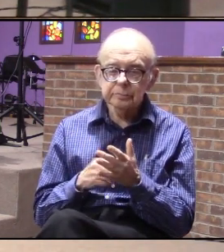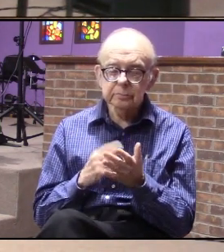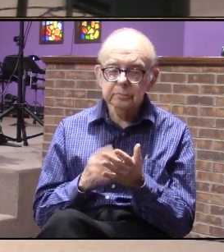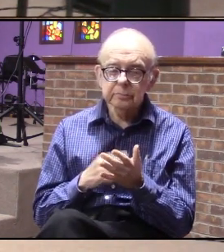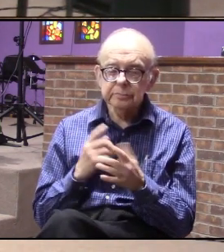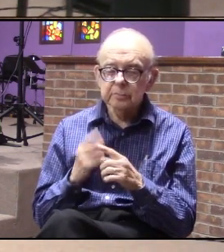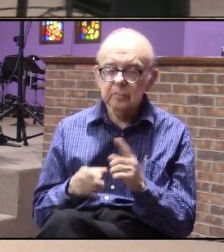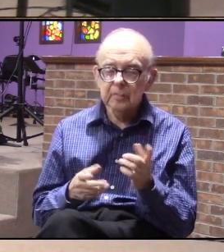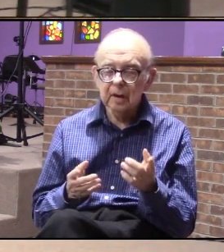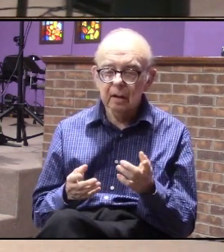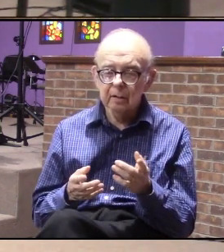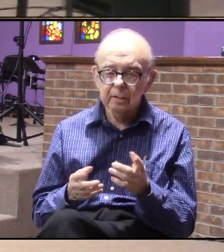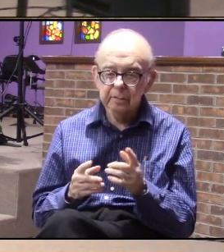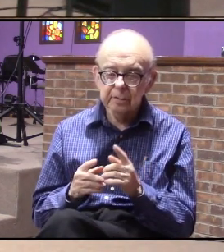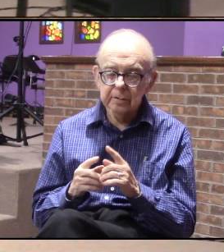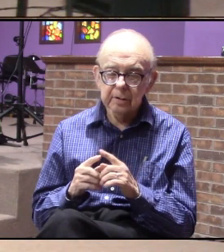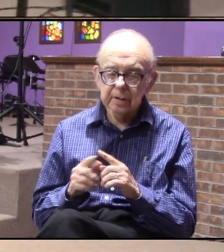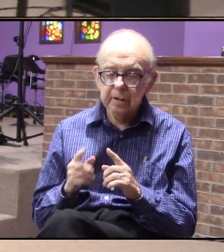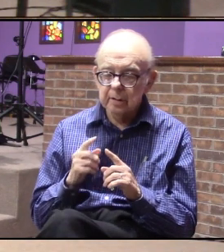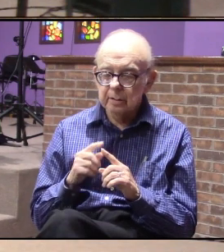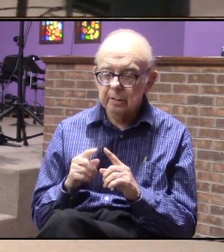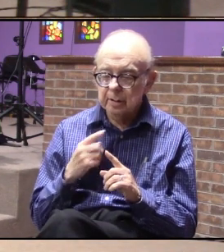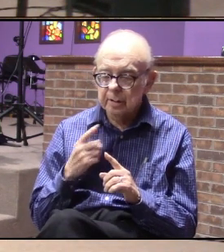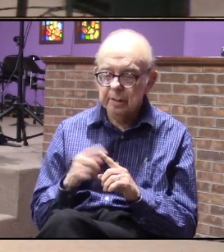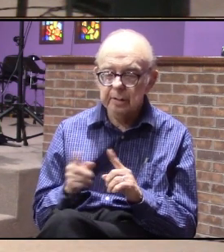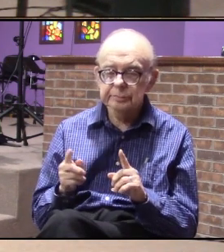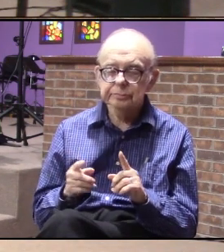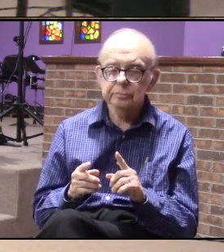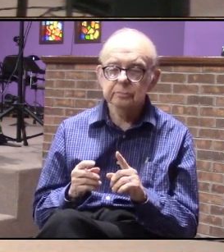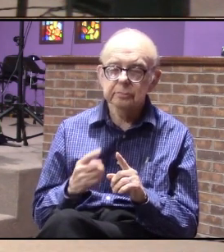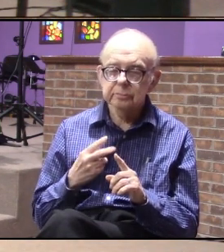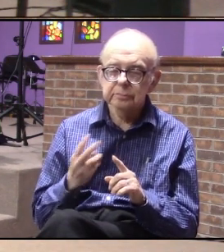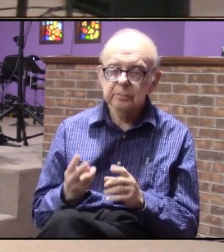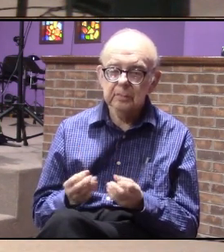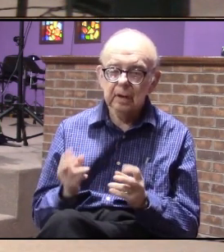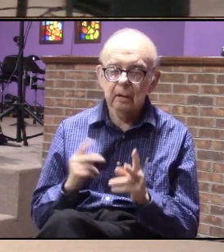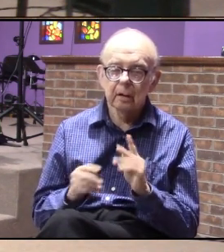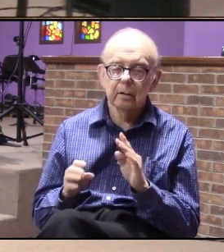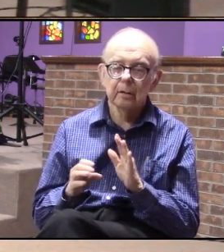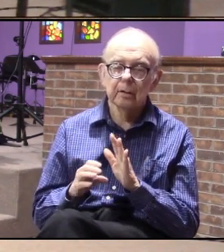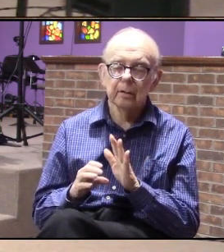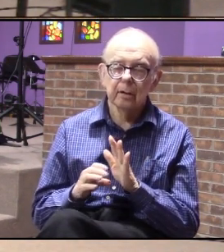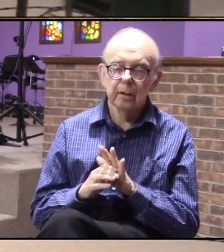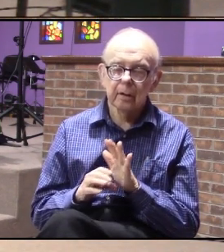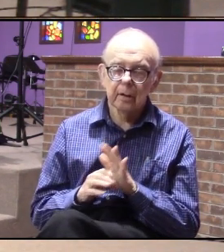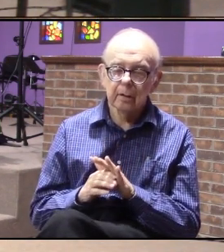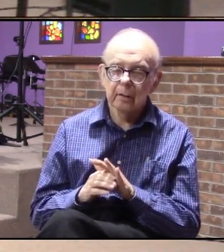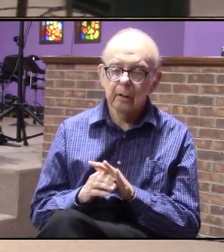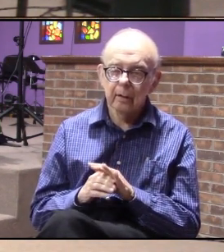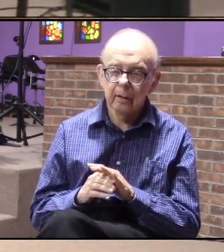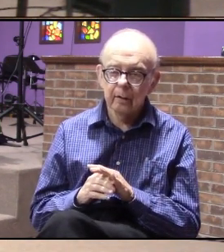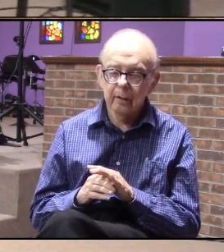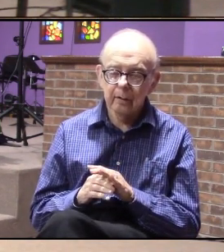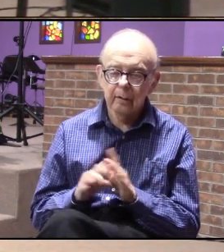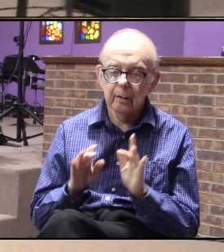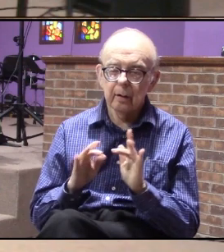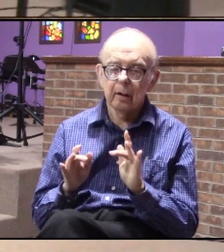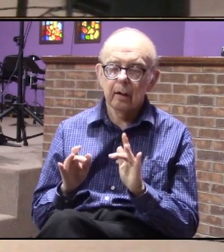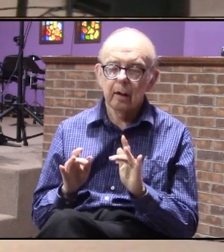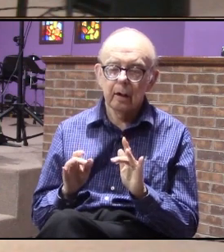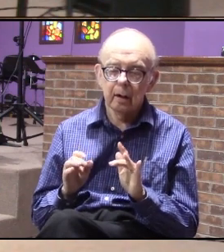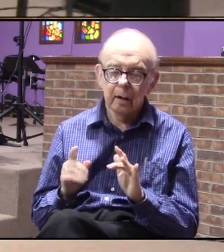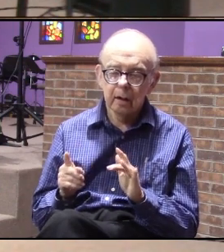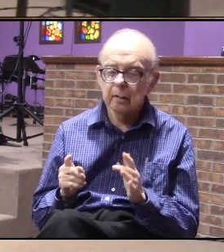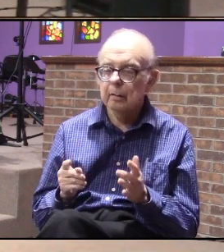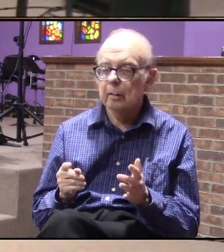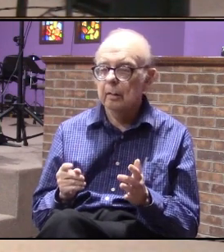can't tell the difference. Matter of fact, I see a lot of pictures on the internet that